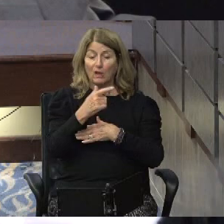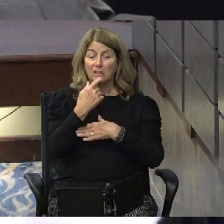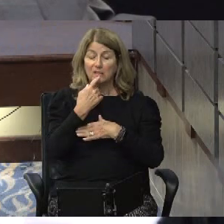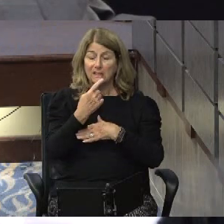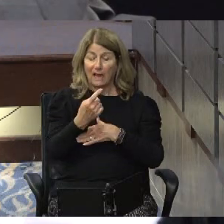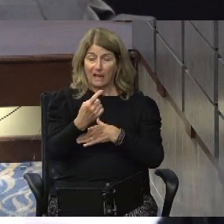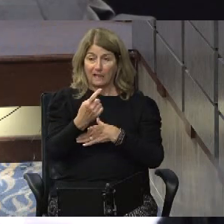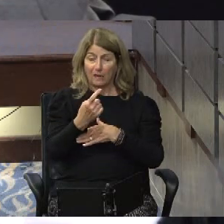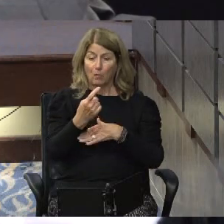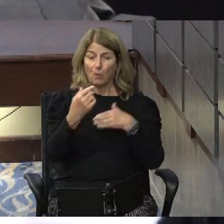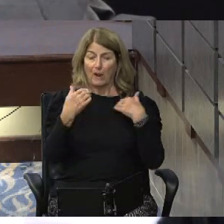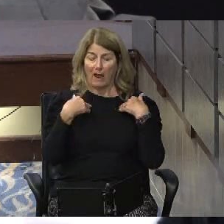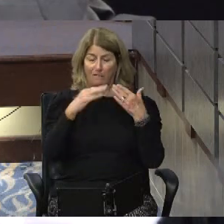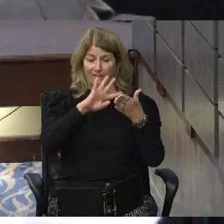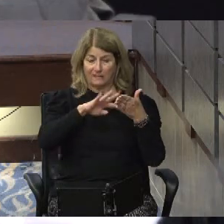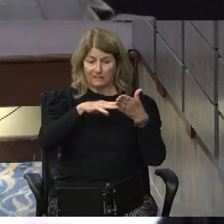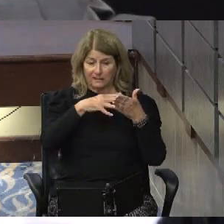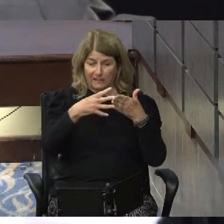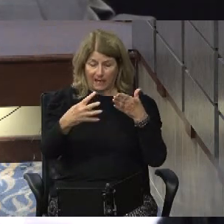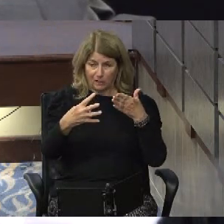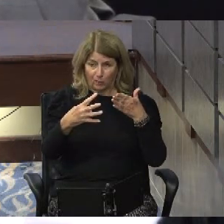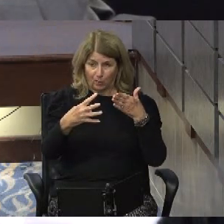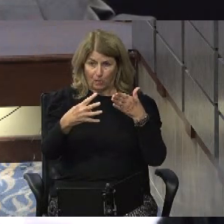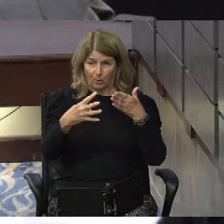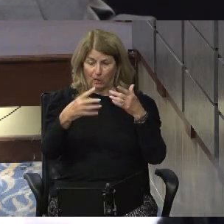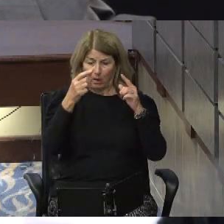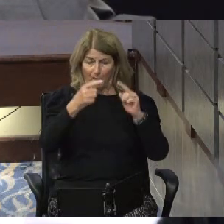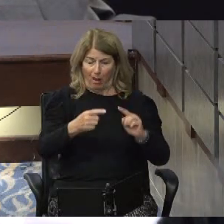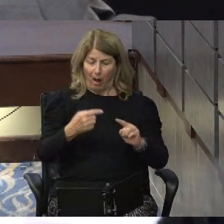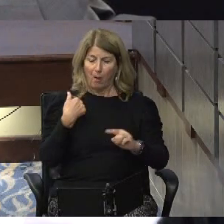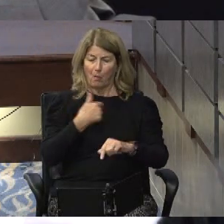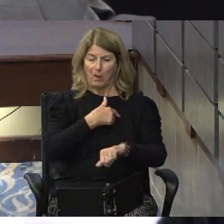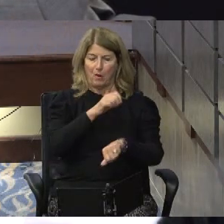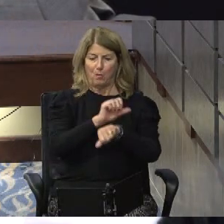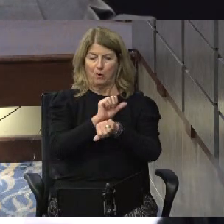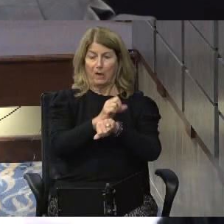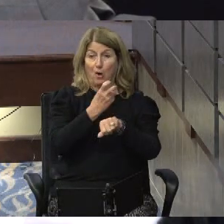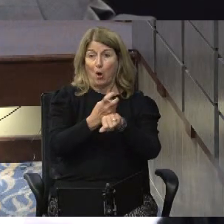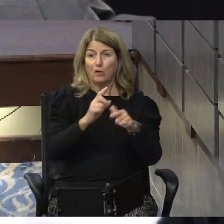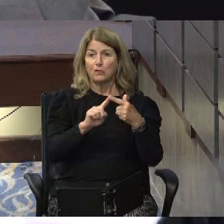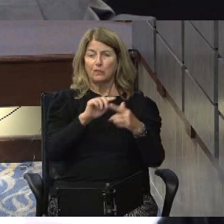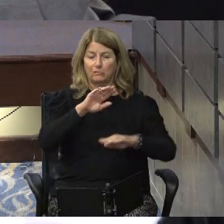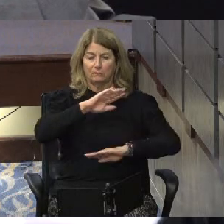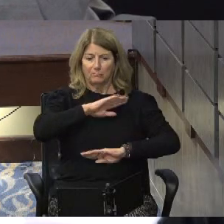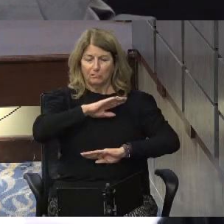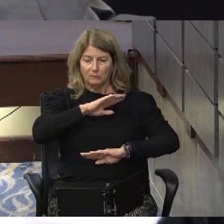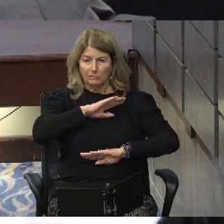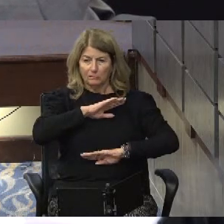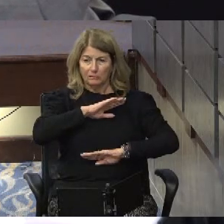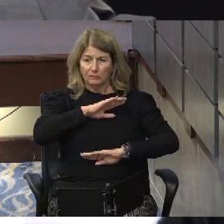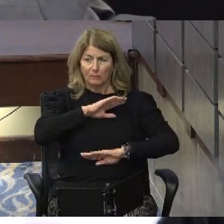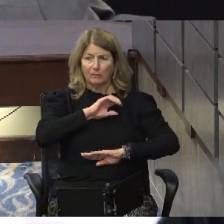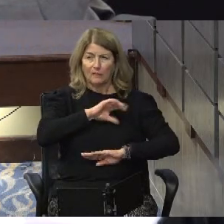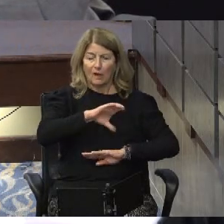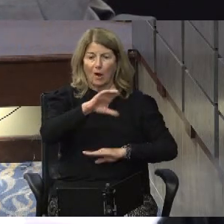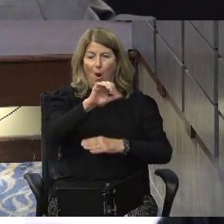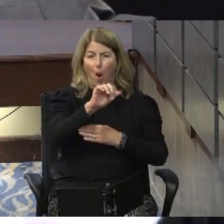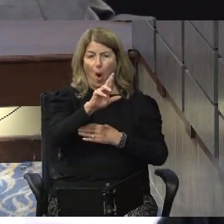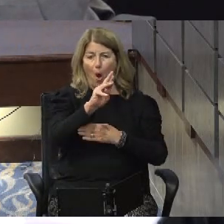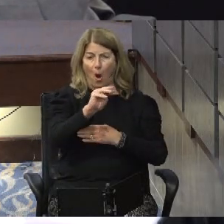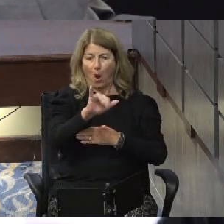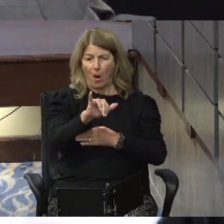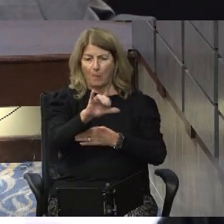our scheduled milestone that we were working hard to meet was submitting for Army Corps and FEMA